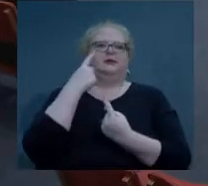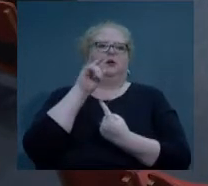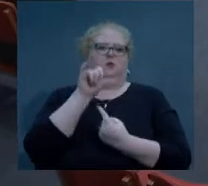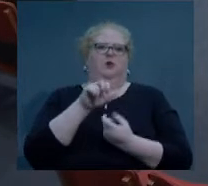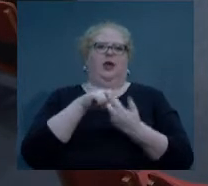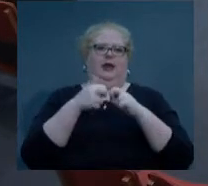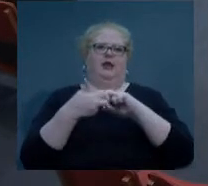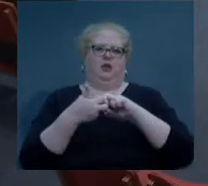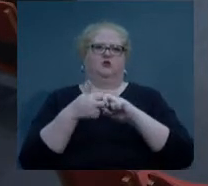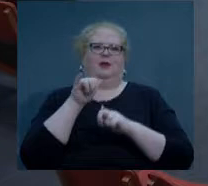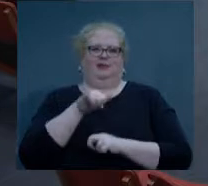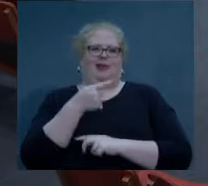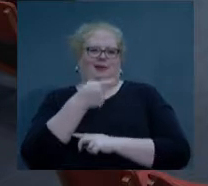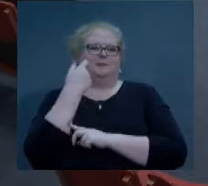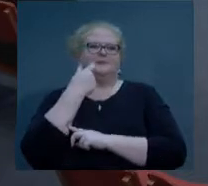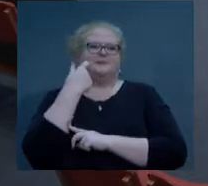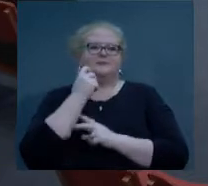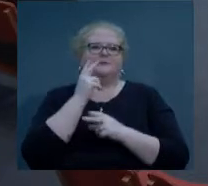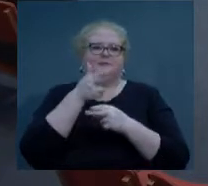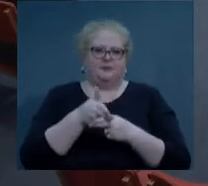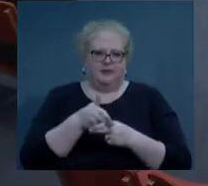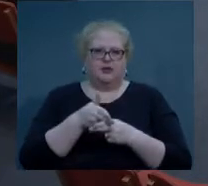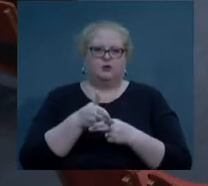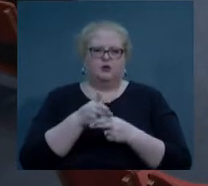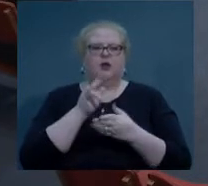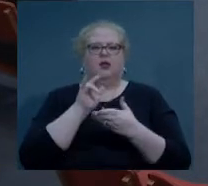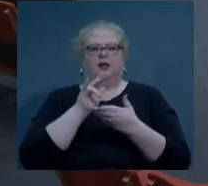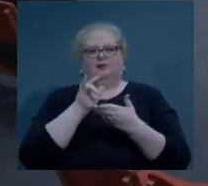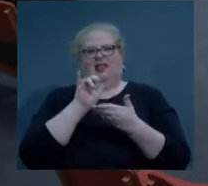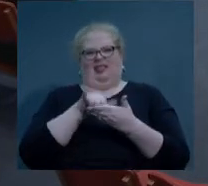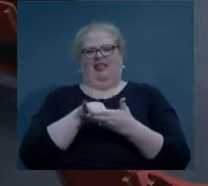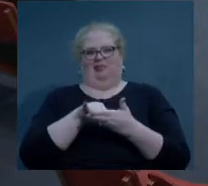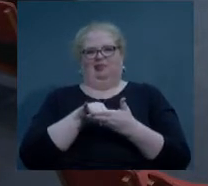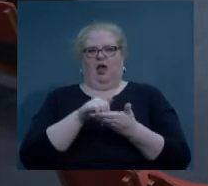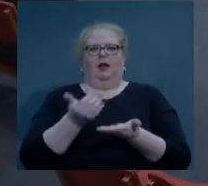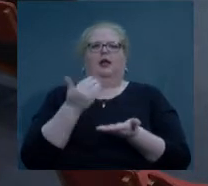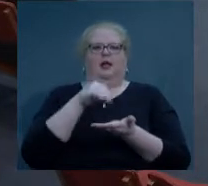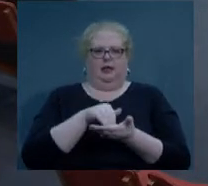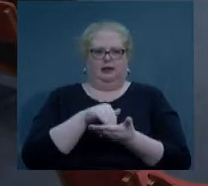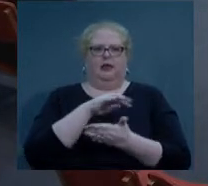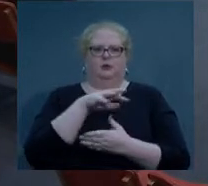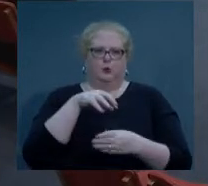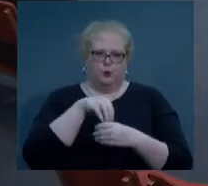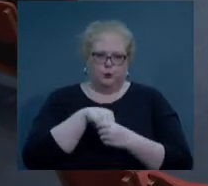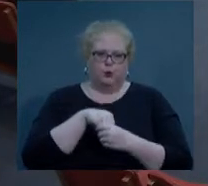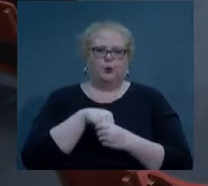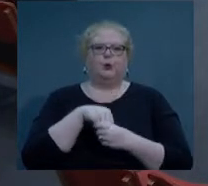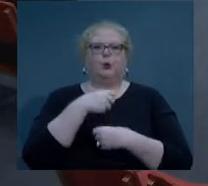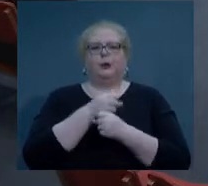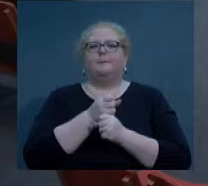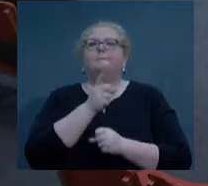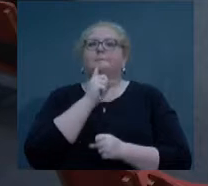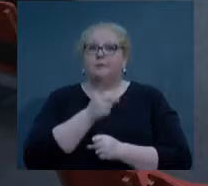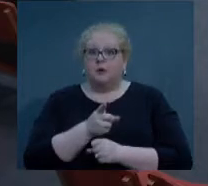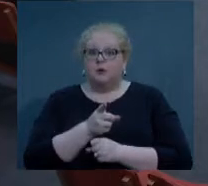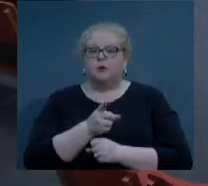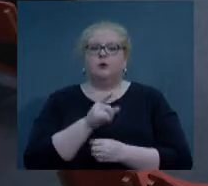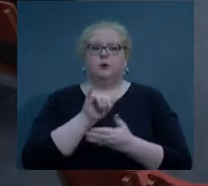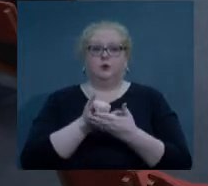issues that were mentioned above, which would again include making sure